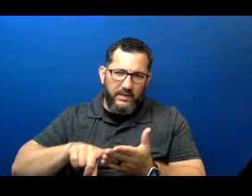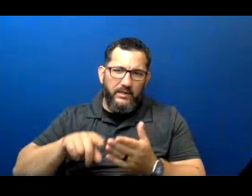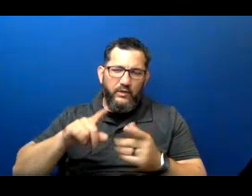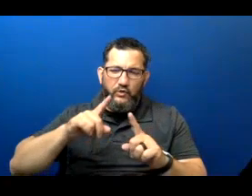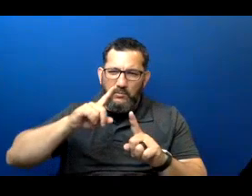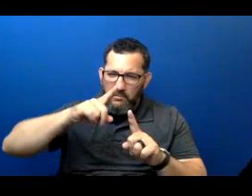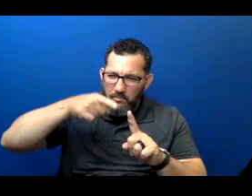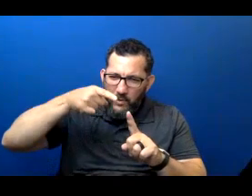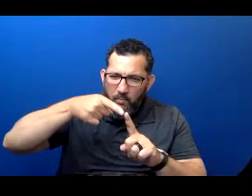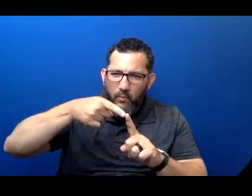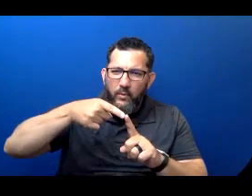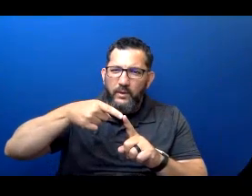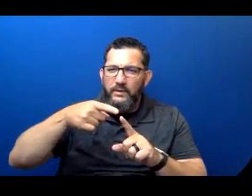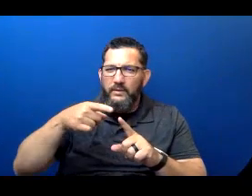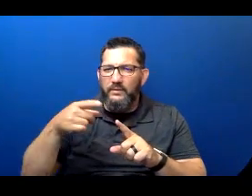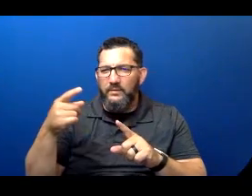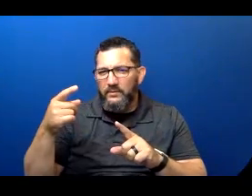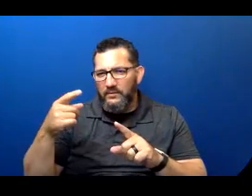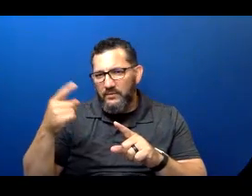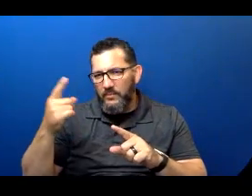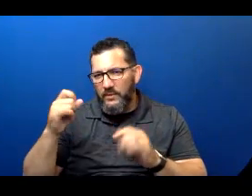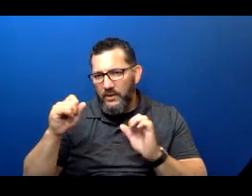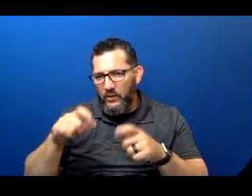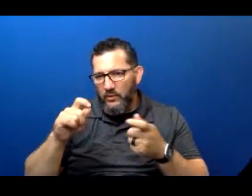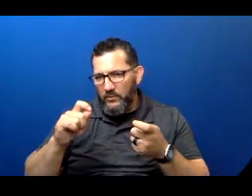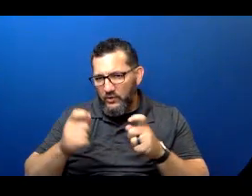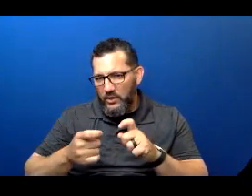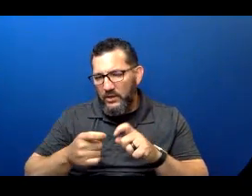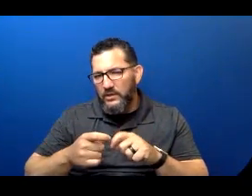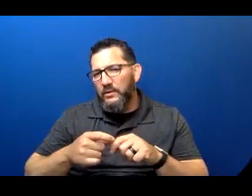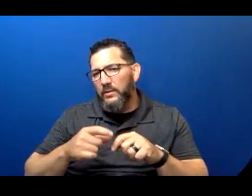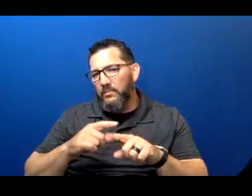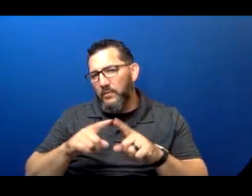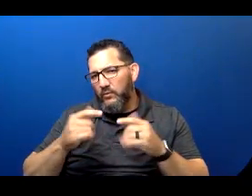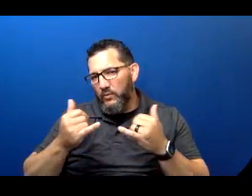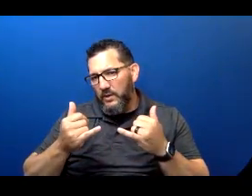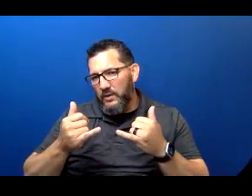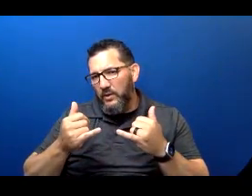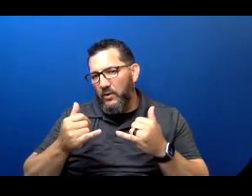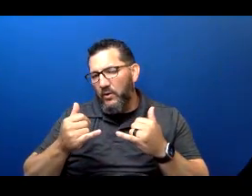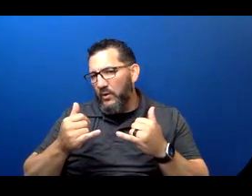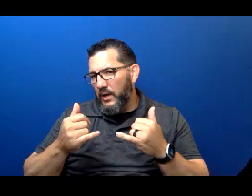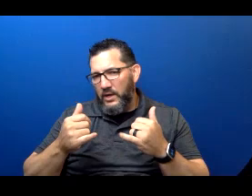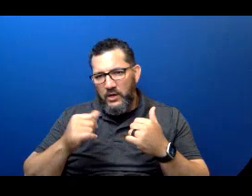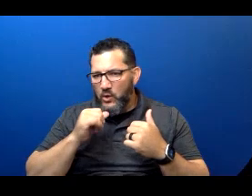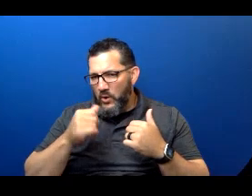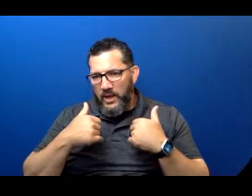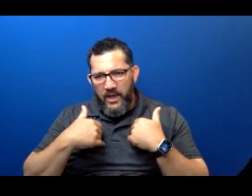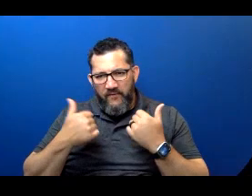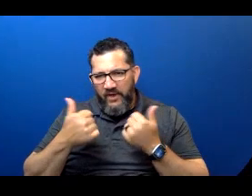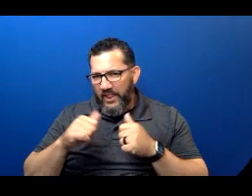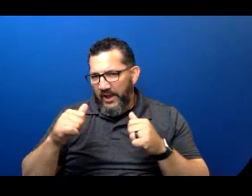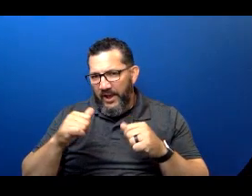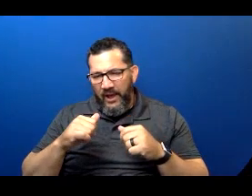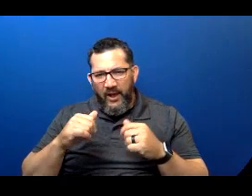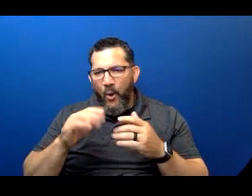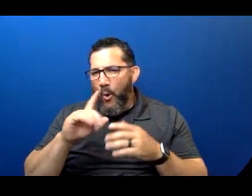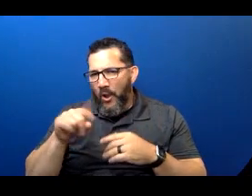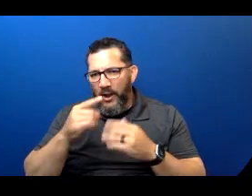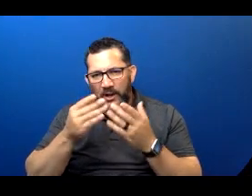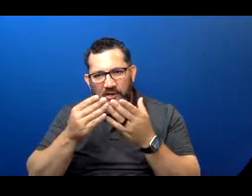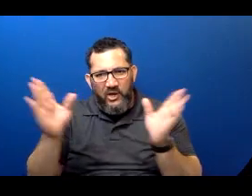like specific things that could be changed. At this point, I don't have anything other than a general